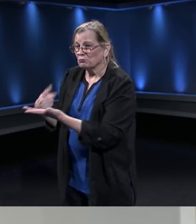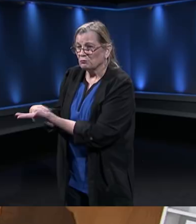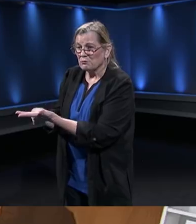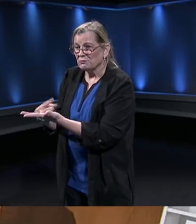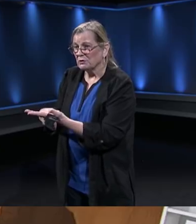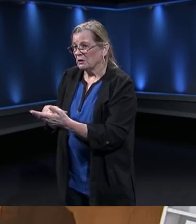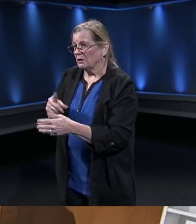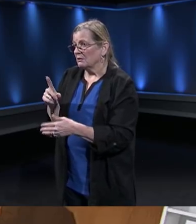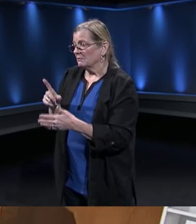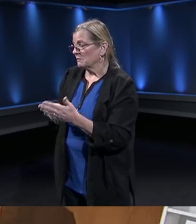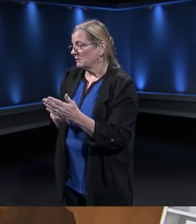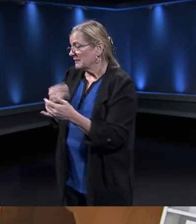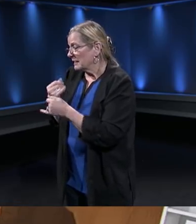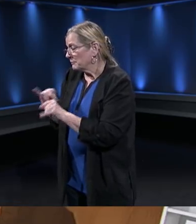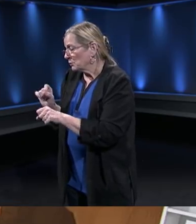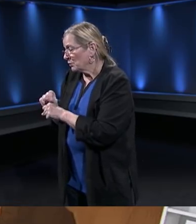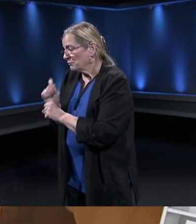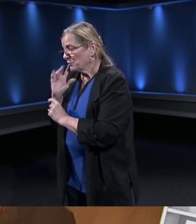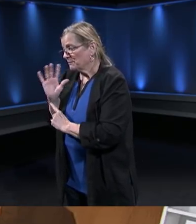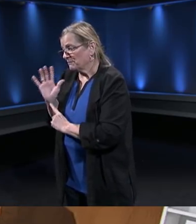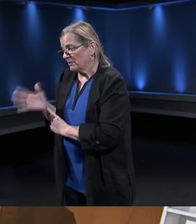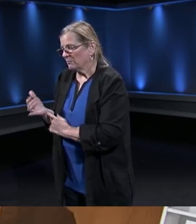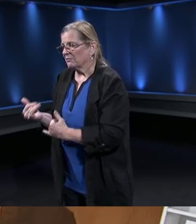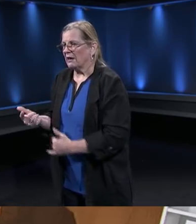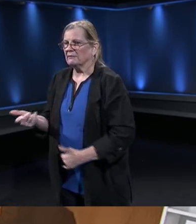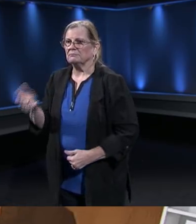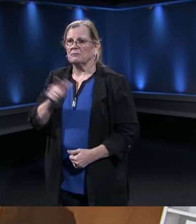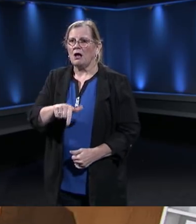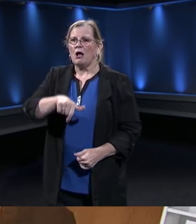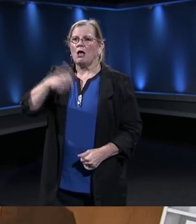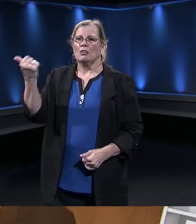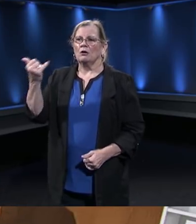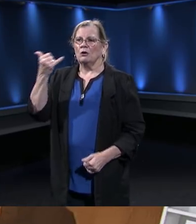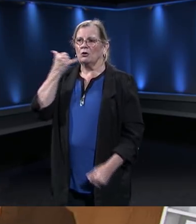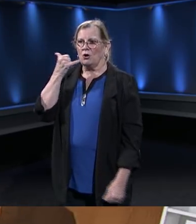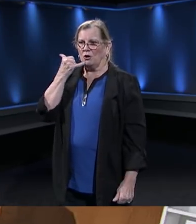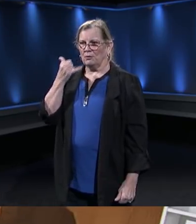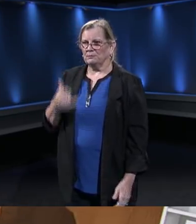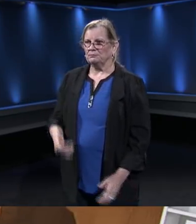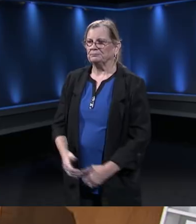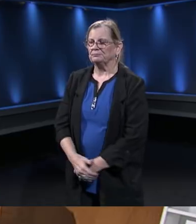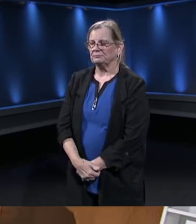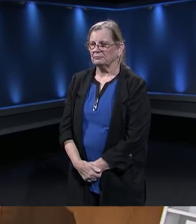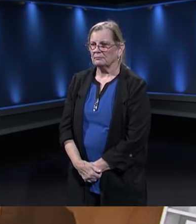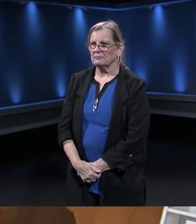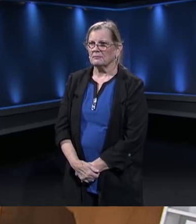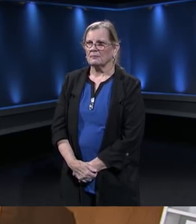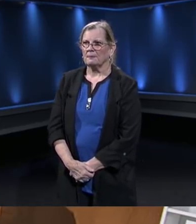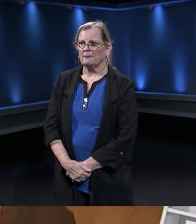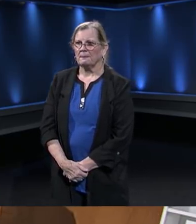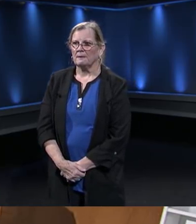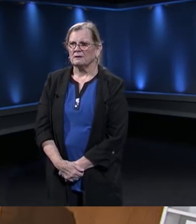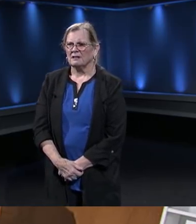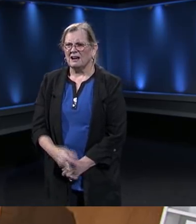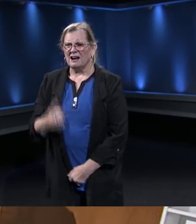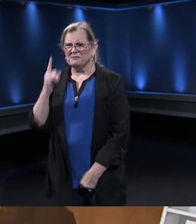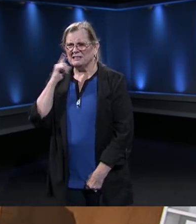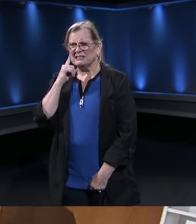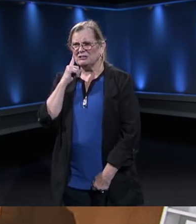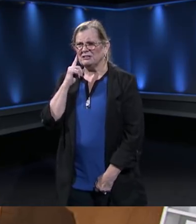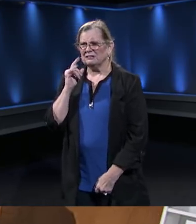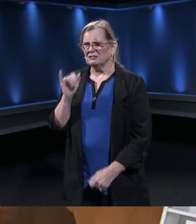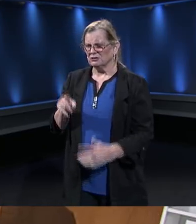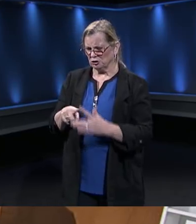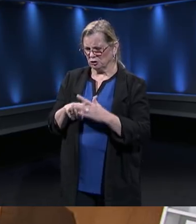Hall. Hi, thanks for having me. I appreciate it. I was rather disappointed to hear that the start times for the